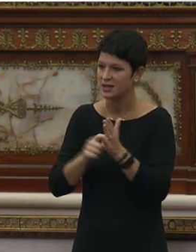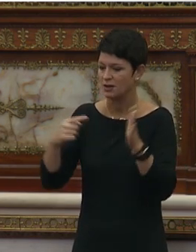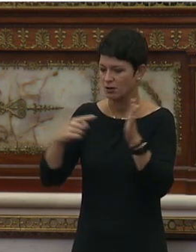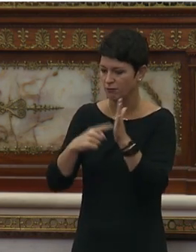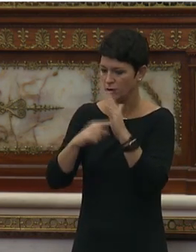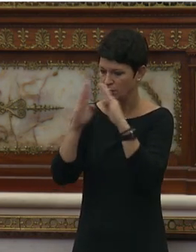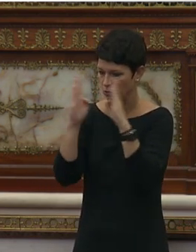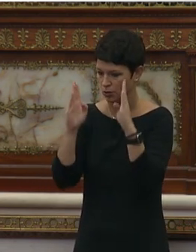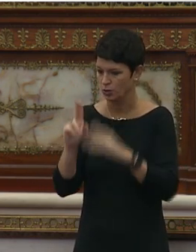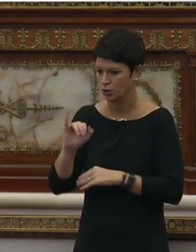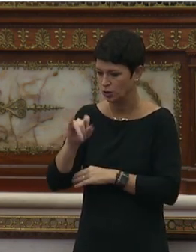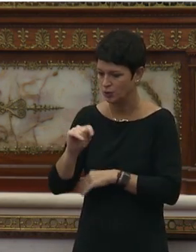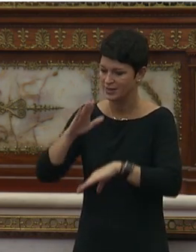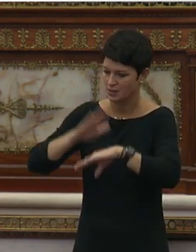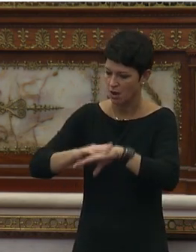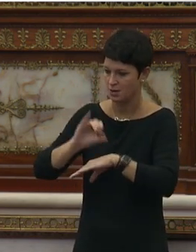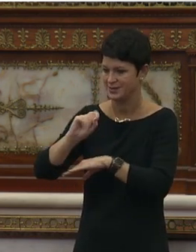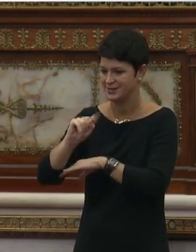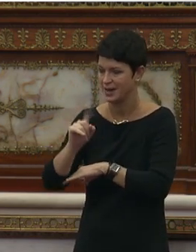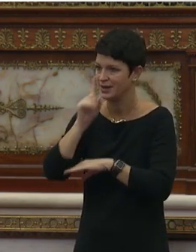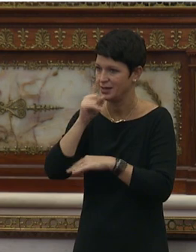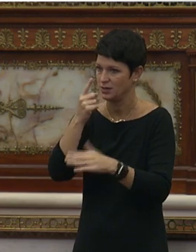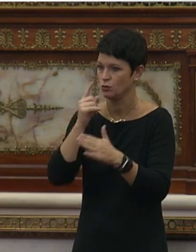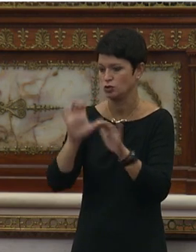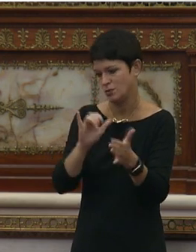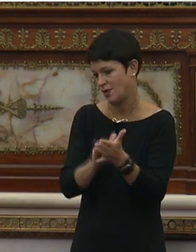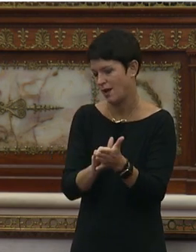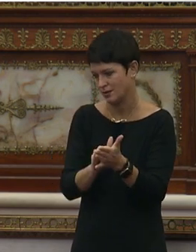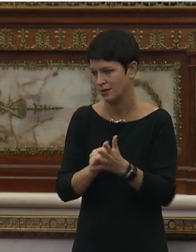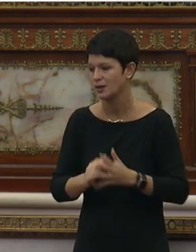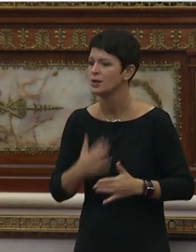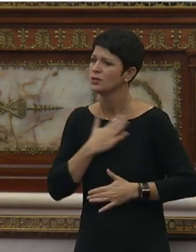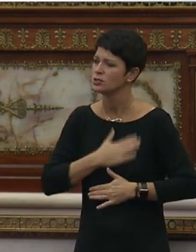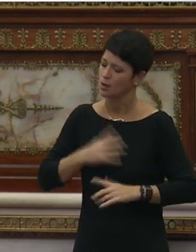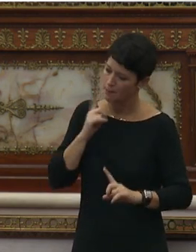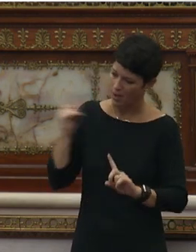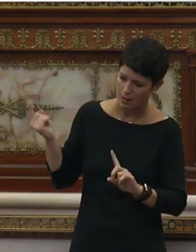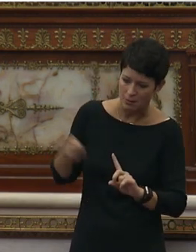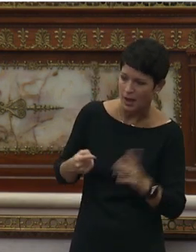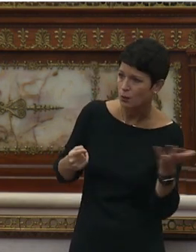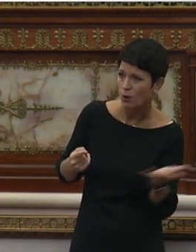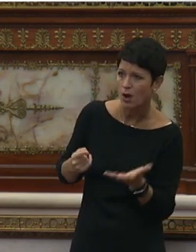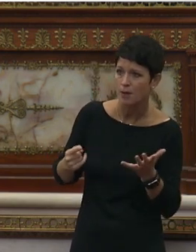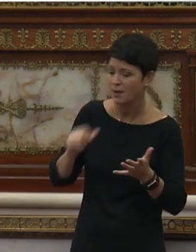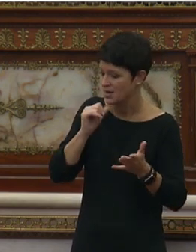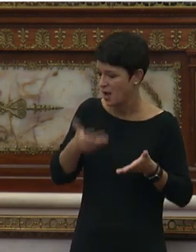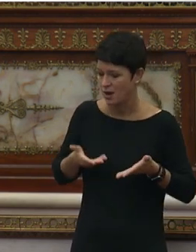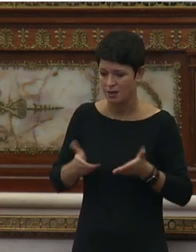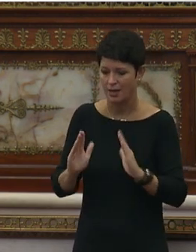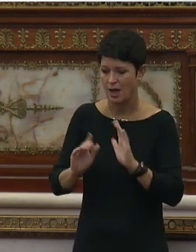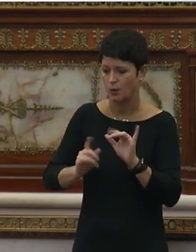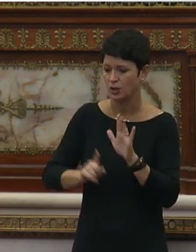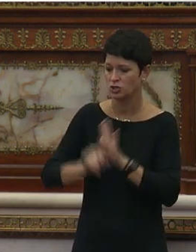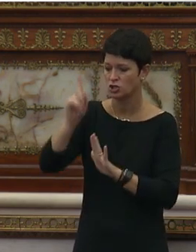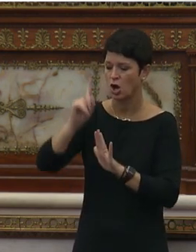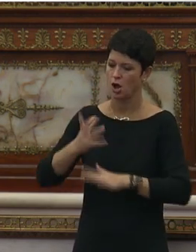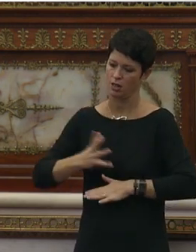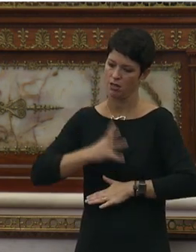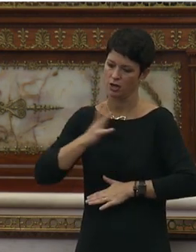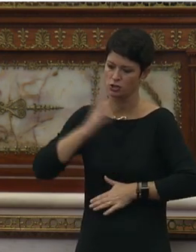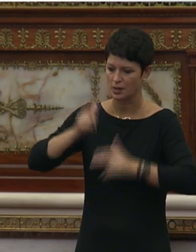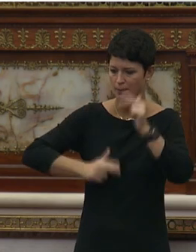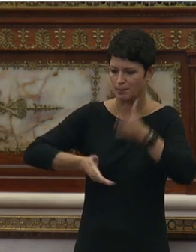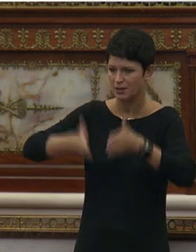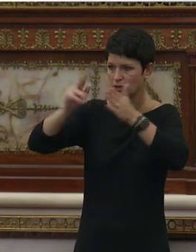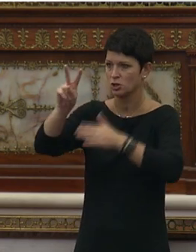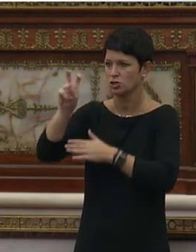affordable units on site is actually going to do that. So the bottom line is that by not allowing tall luxury buildings in the